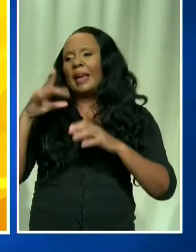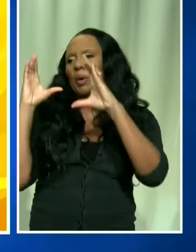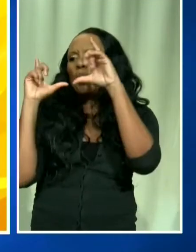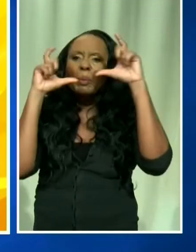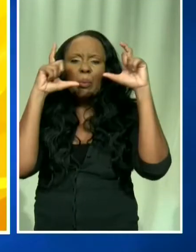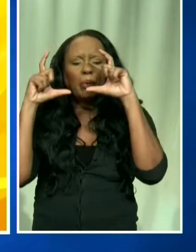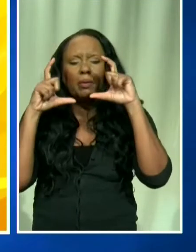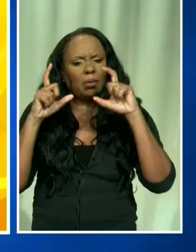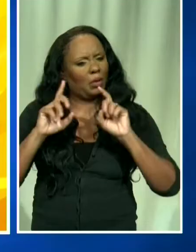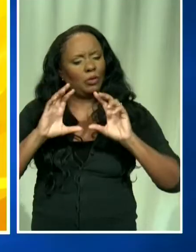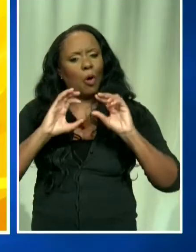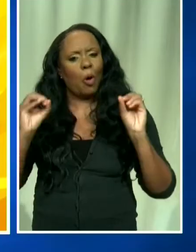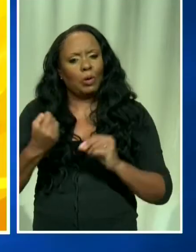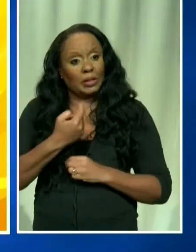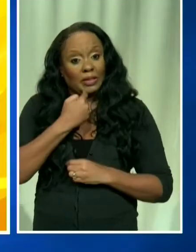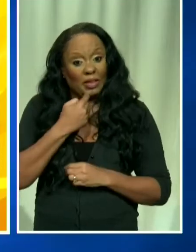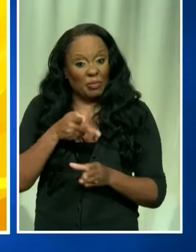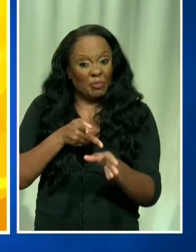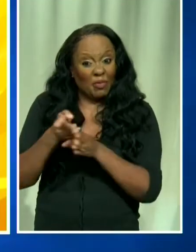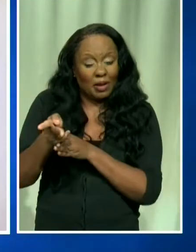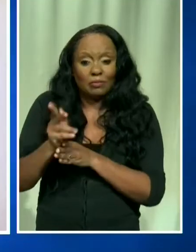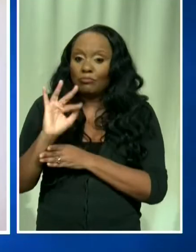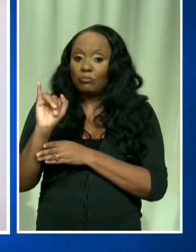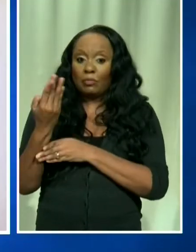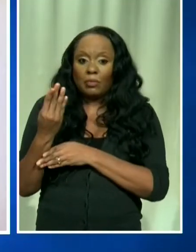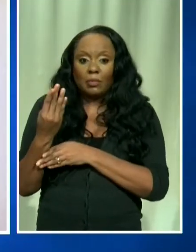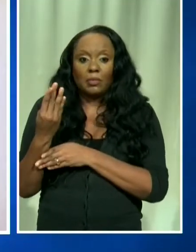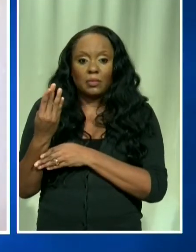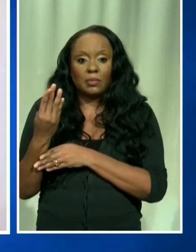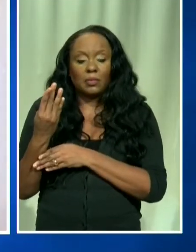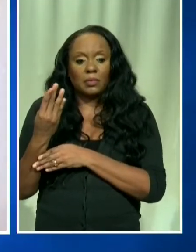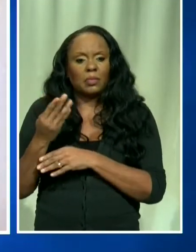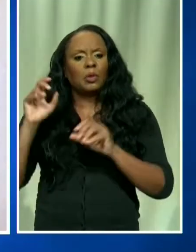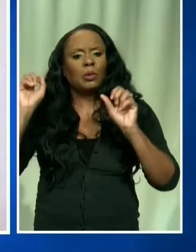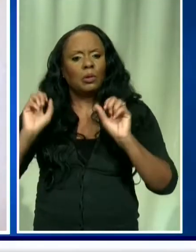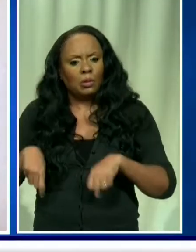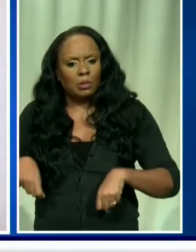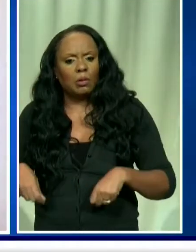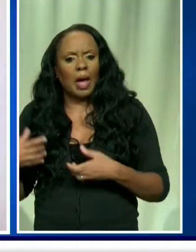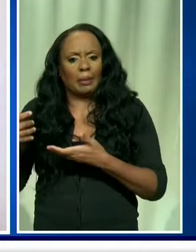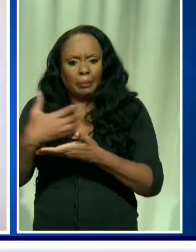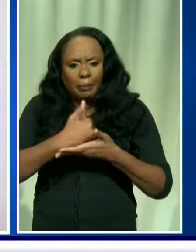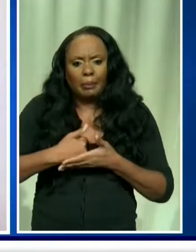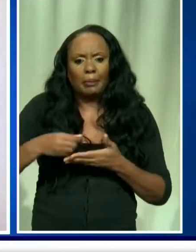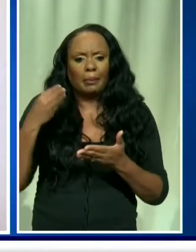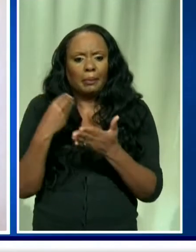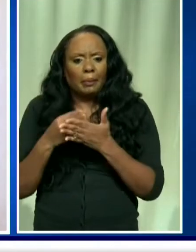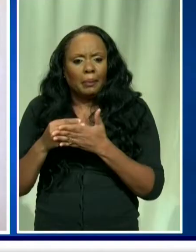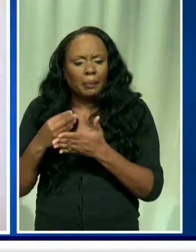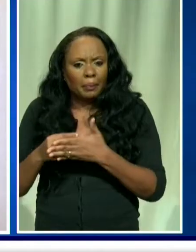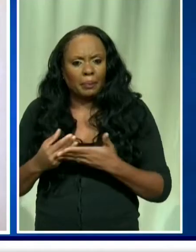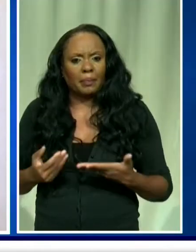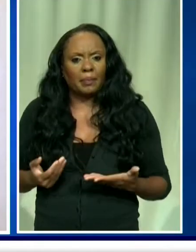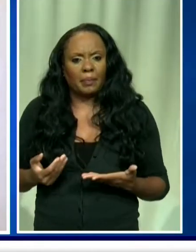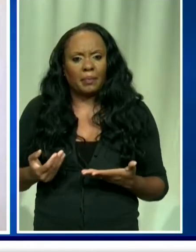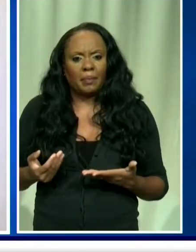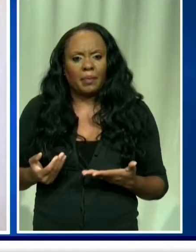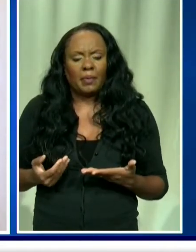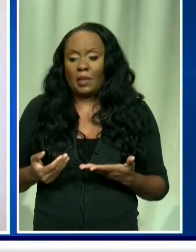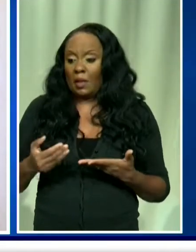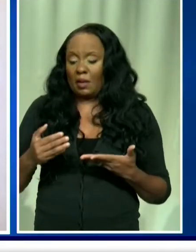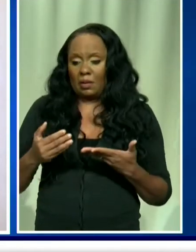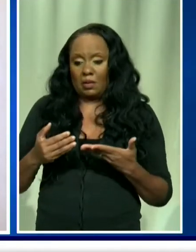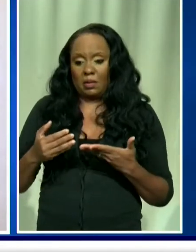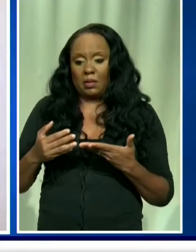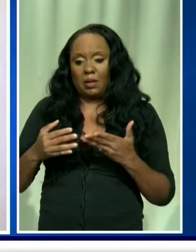want them to be able to see, you know, there's a ways of making money, is a way of communicating, is